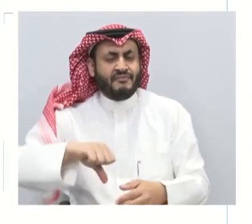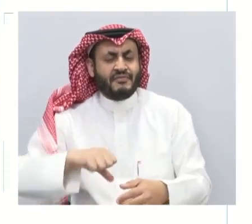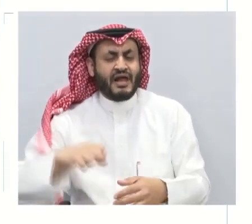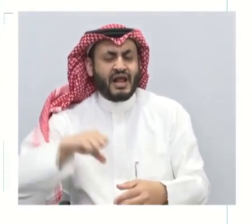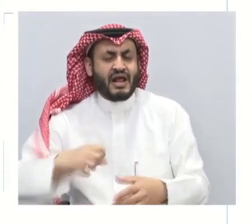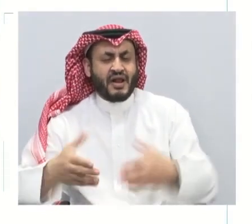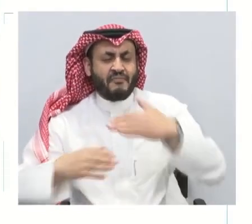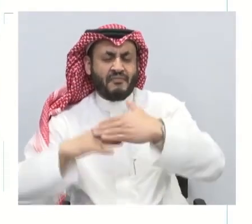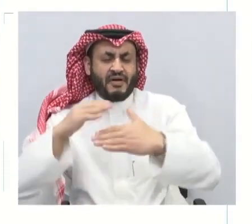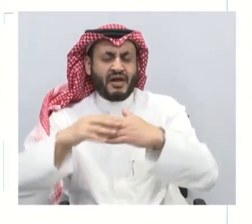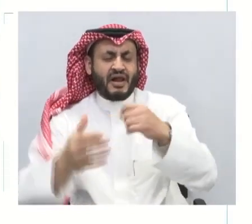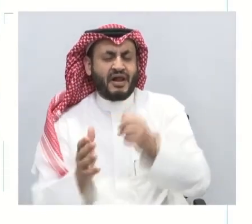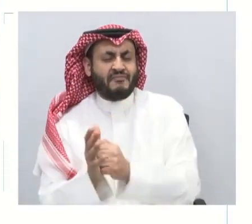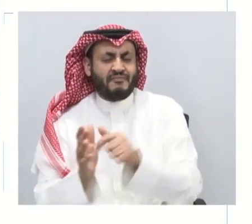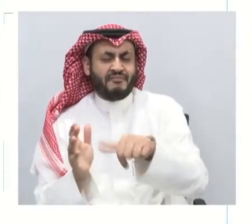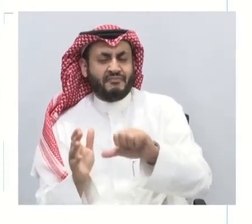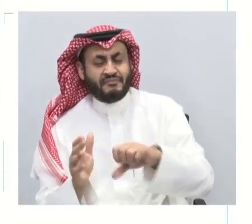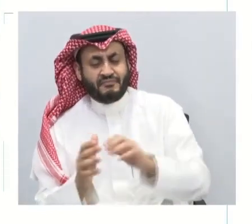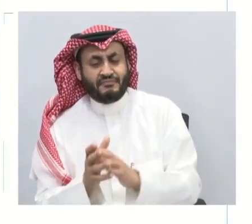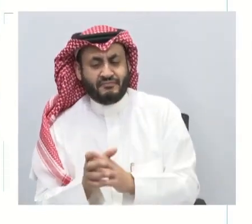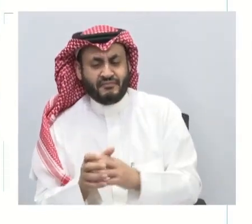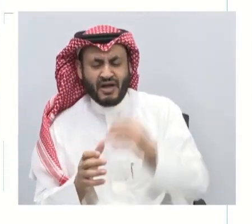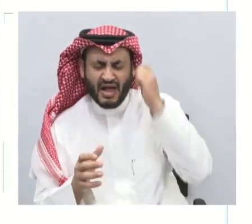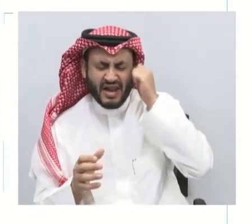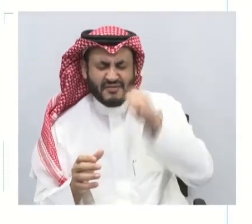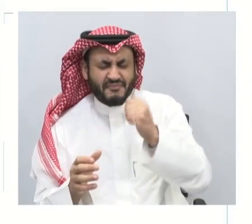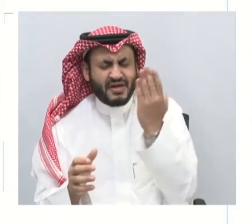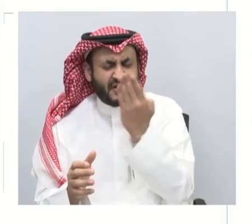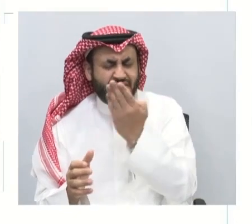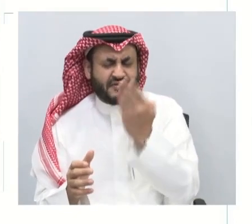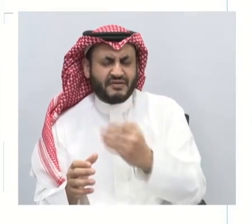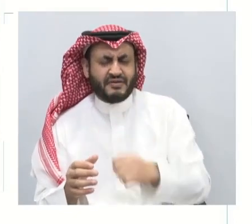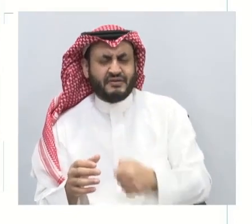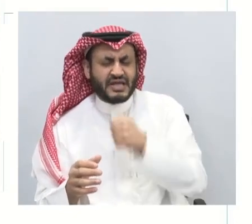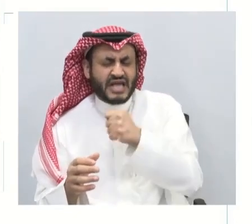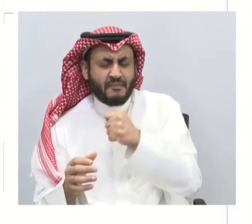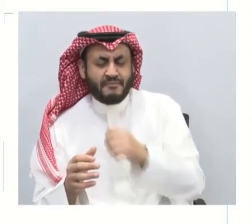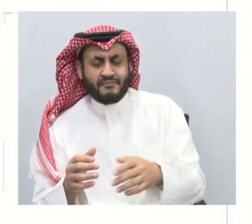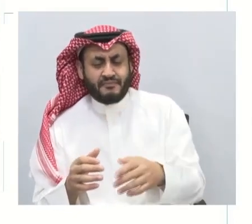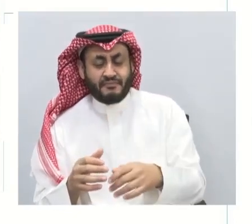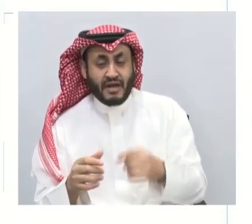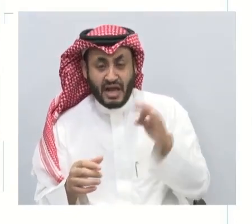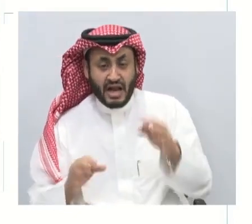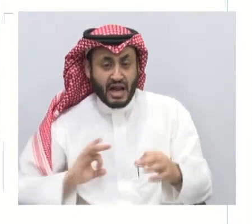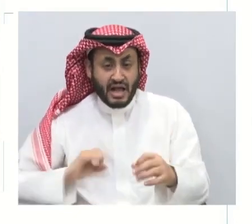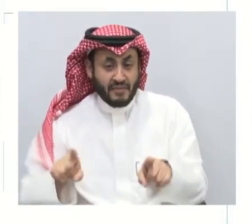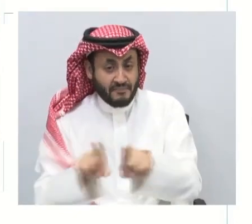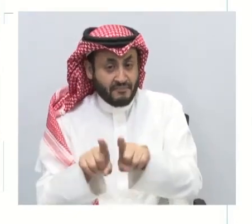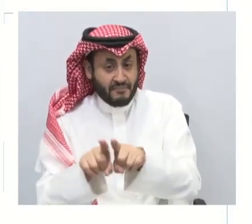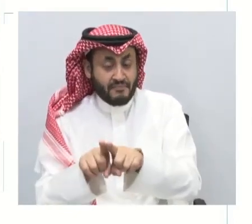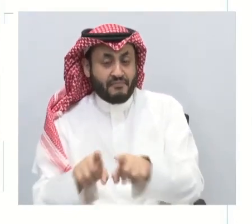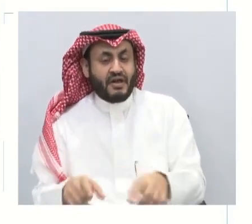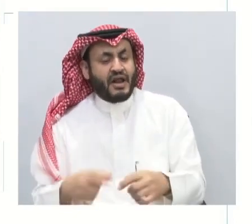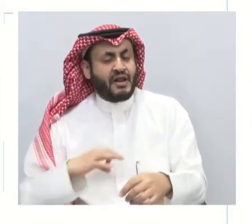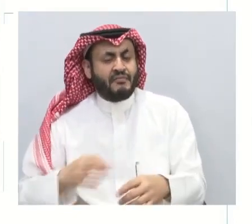in the dorm than it was at home. It's harder for him to study in the dorm too. He likes his roommate, Fred. They hang out